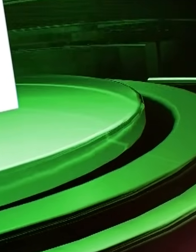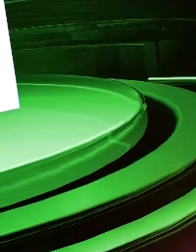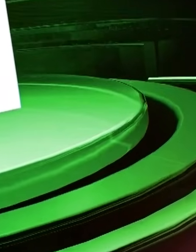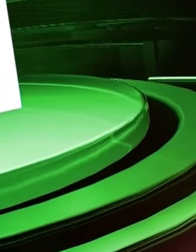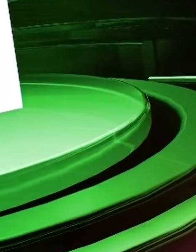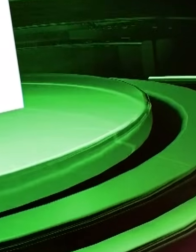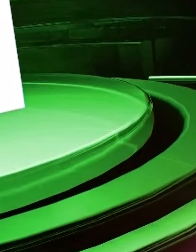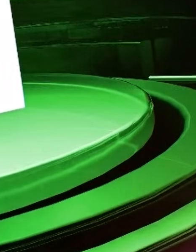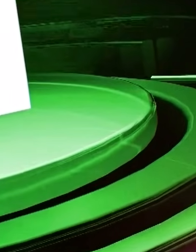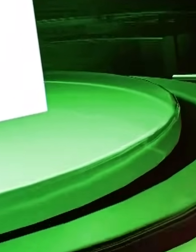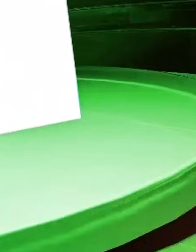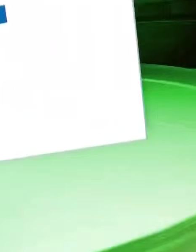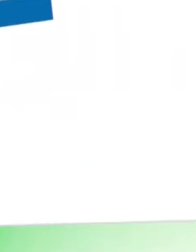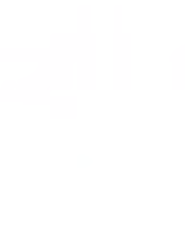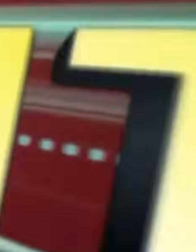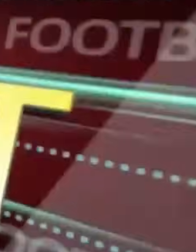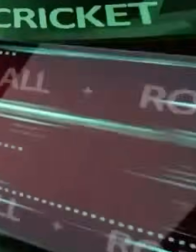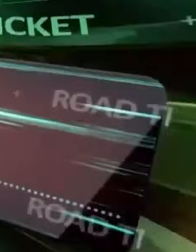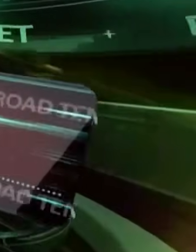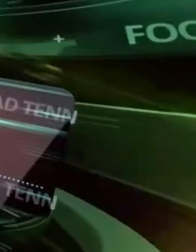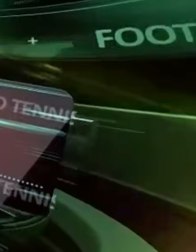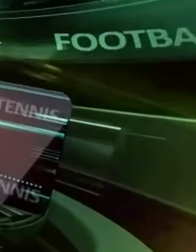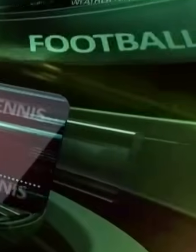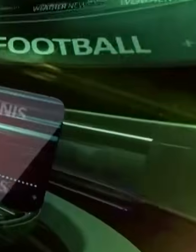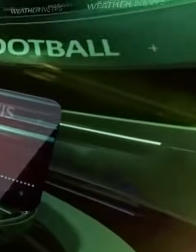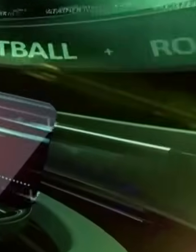for Omega XL.